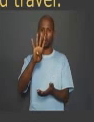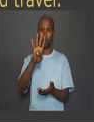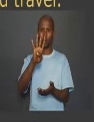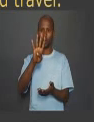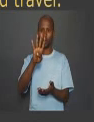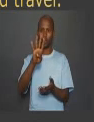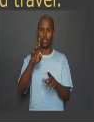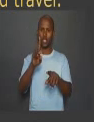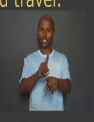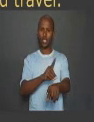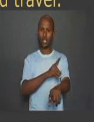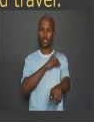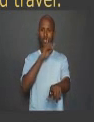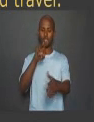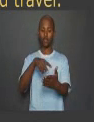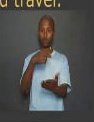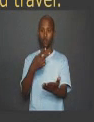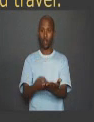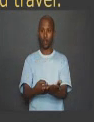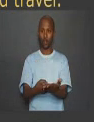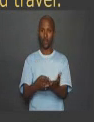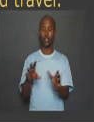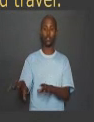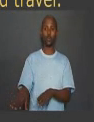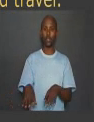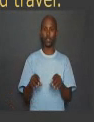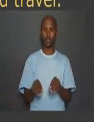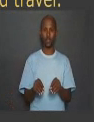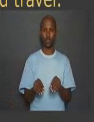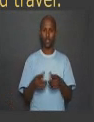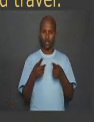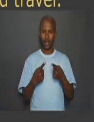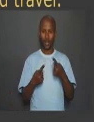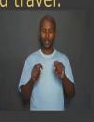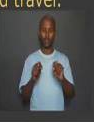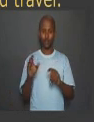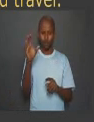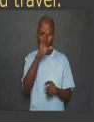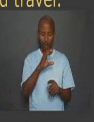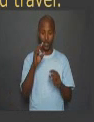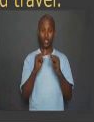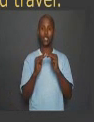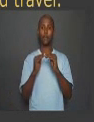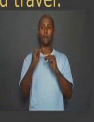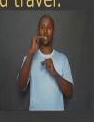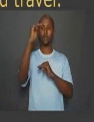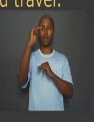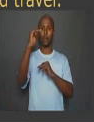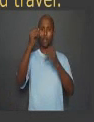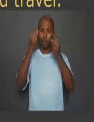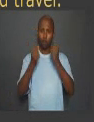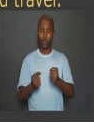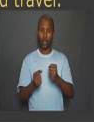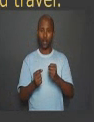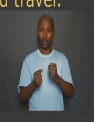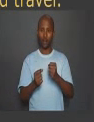the distance it fell. Students, try to find the maximum possible